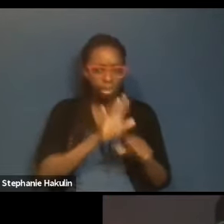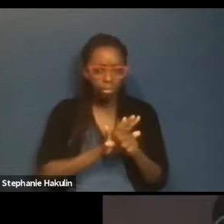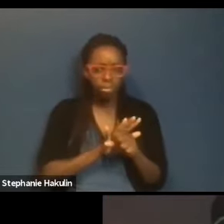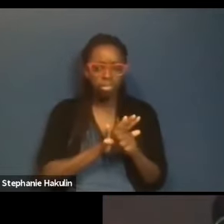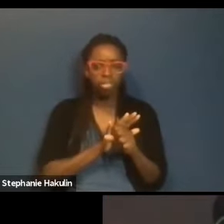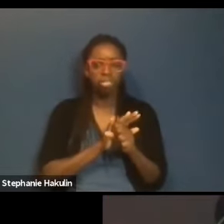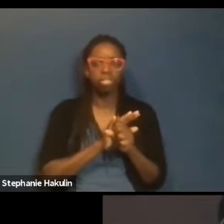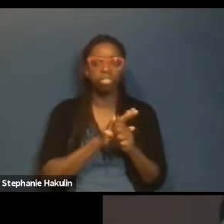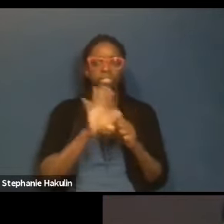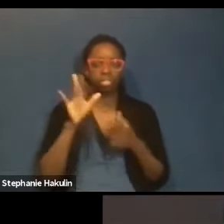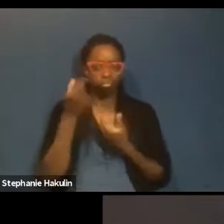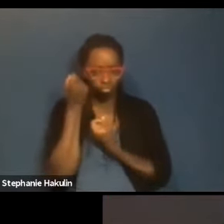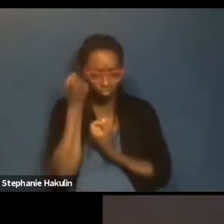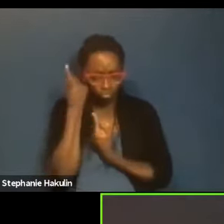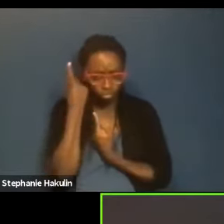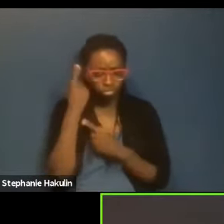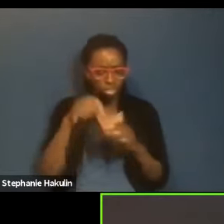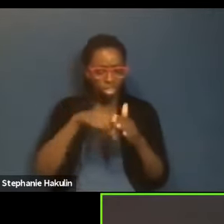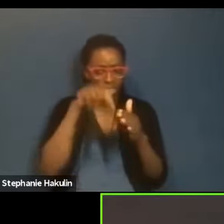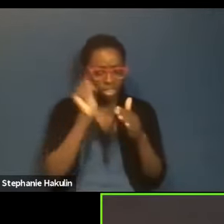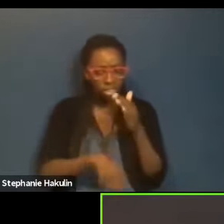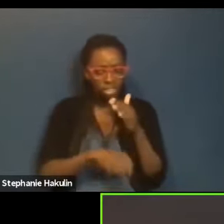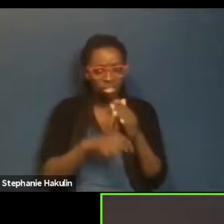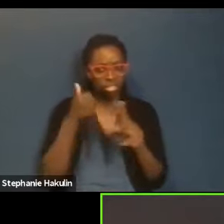is honest and true.